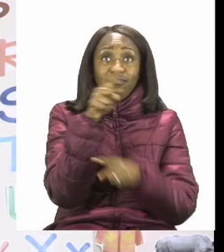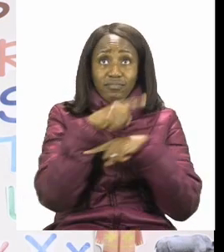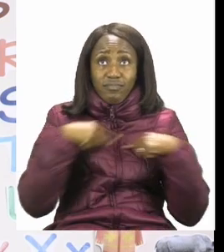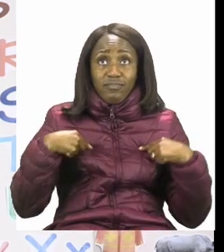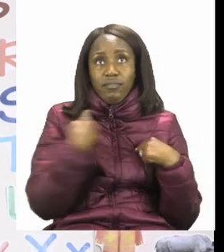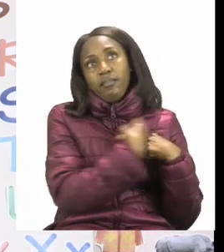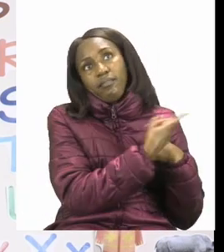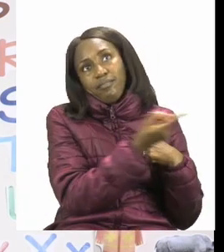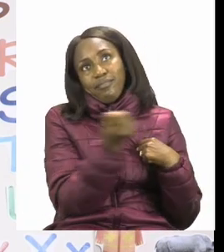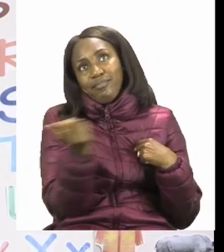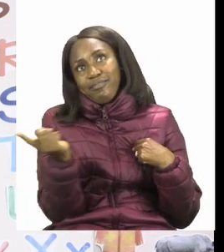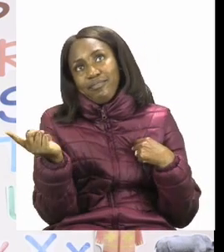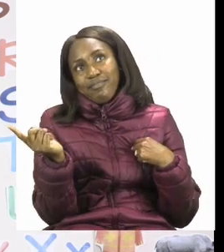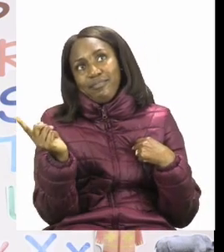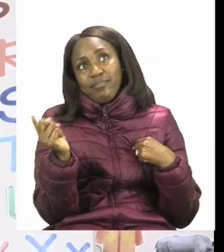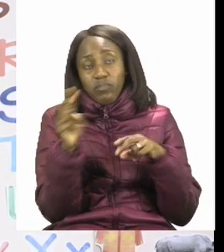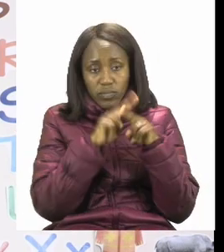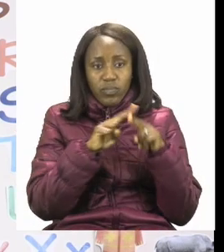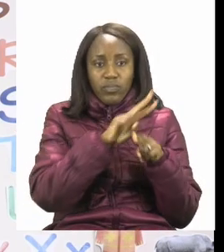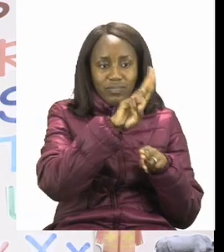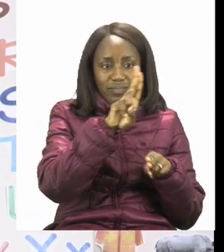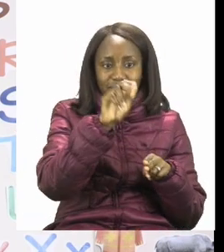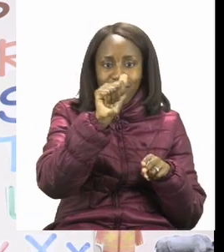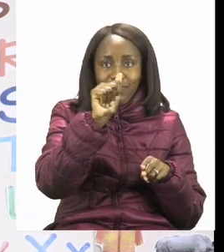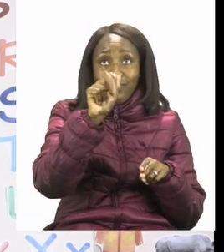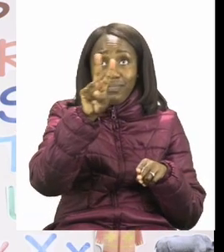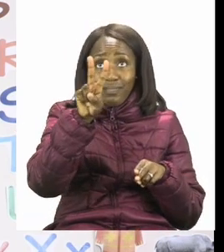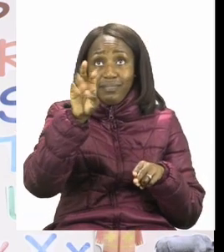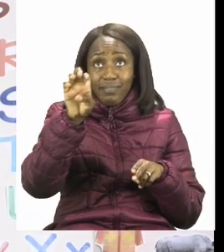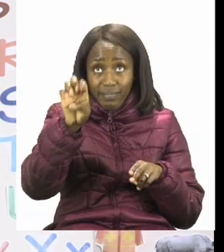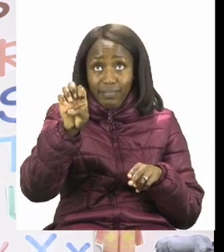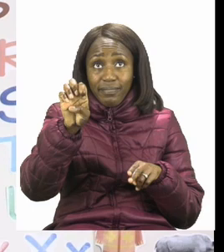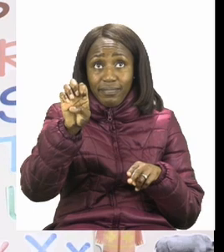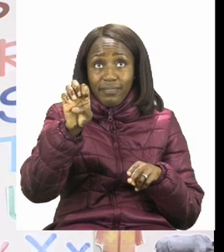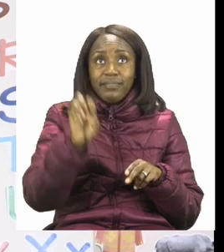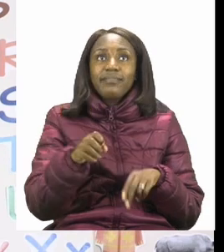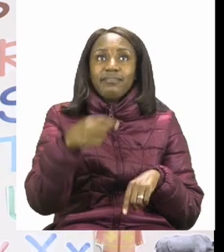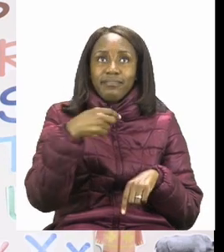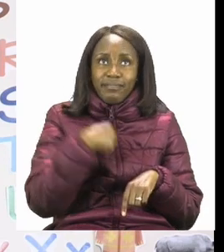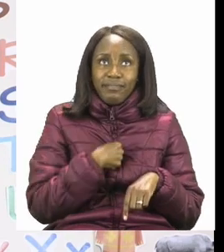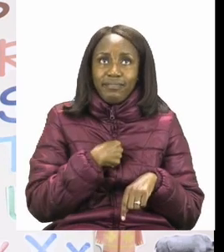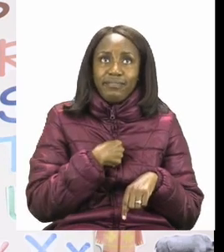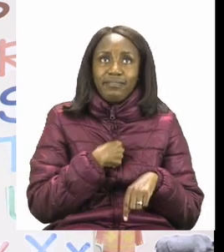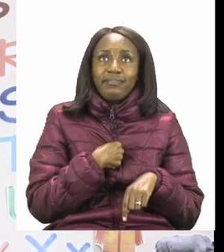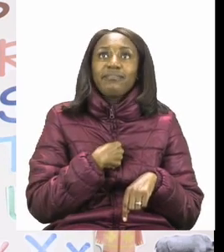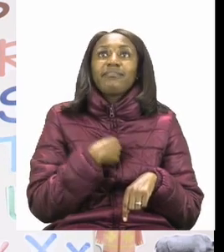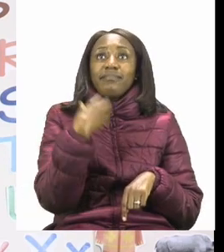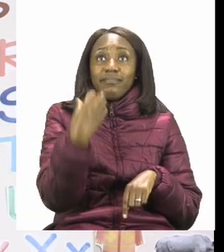we, or they. So we say, I have,